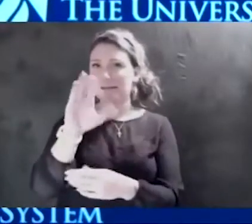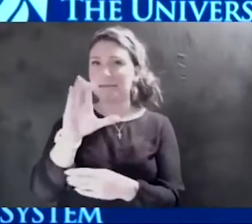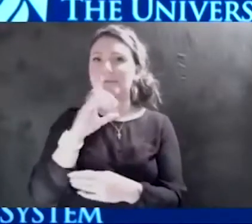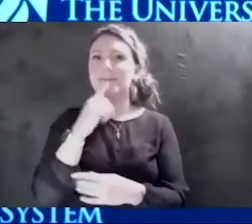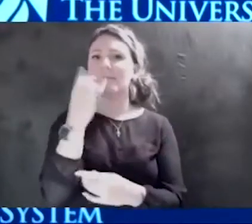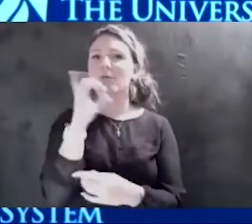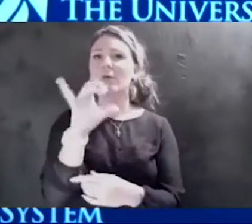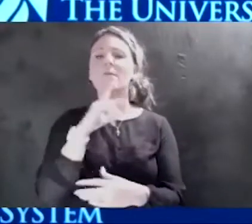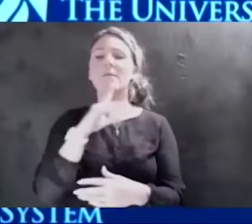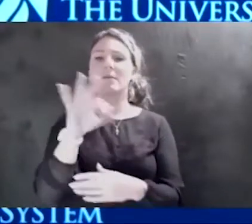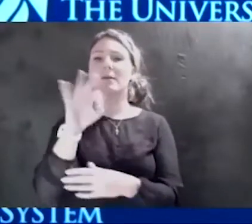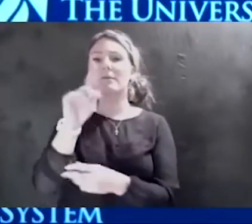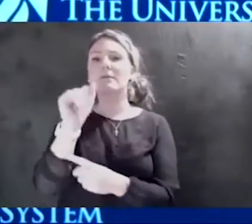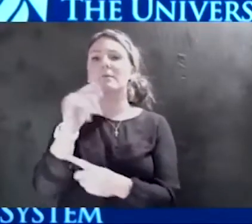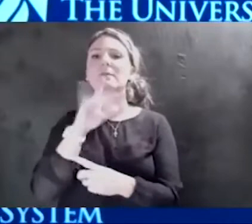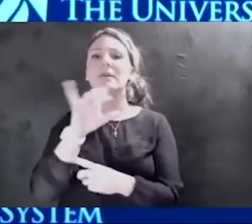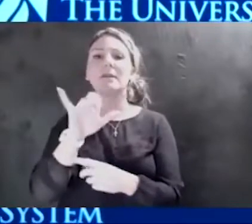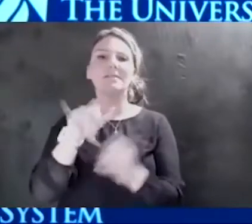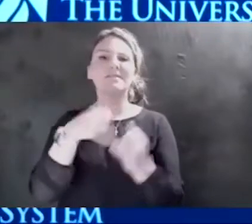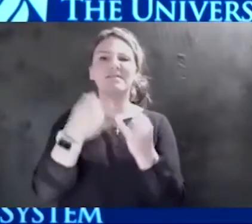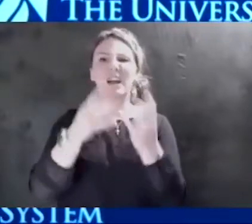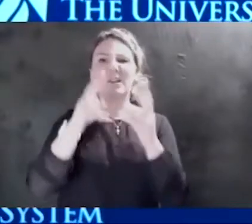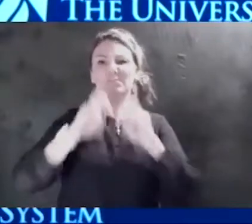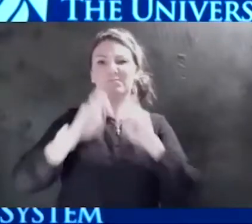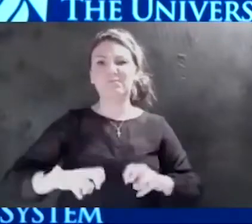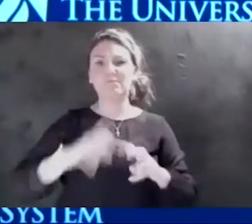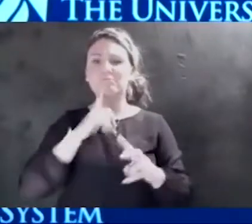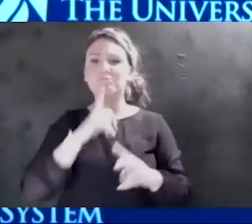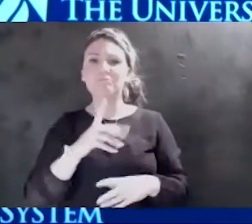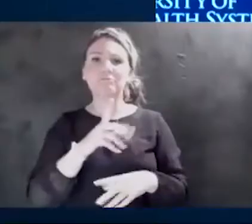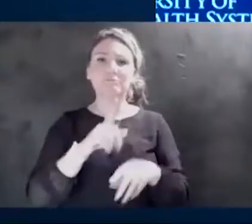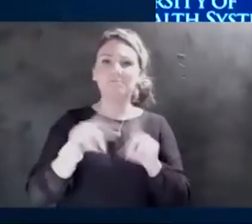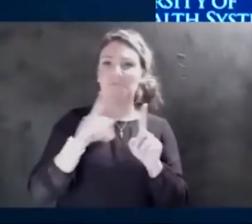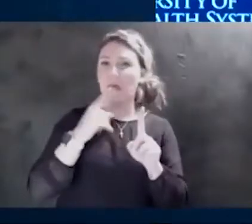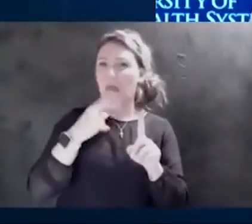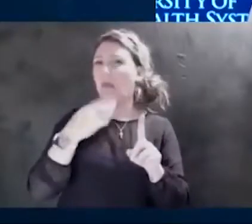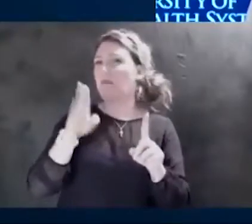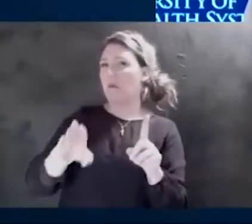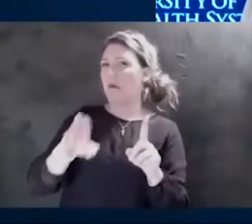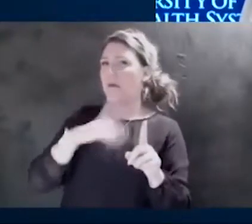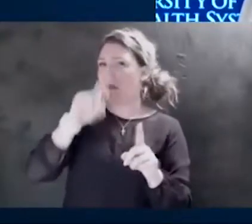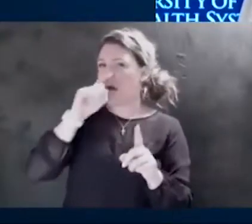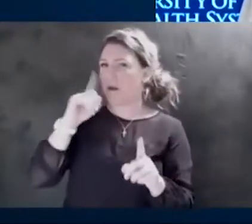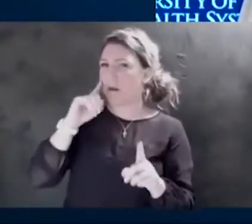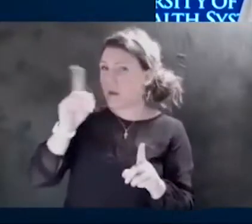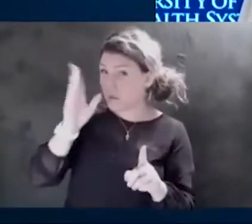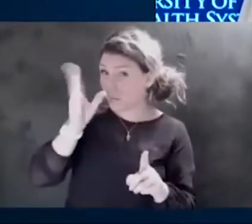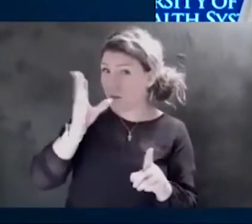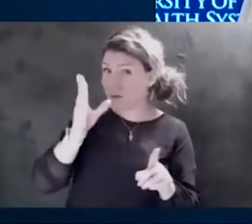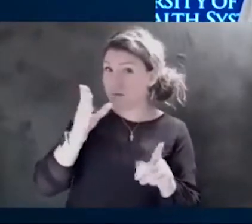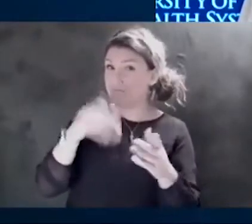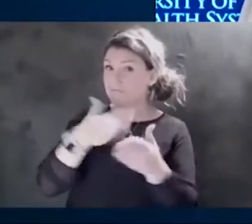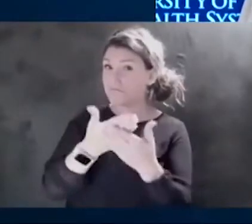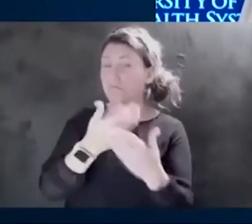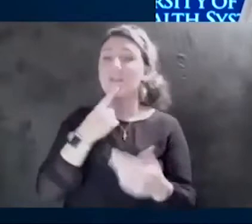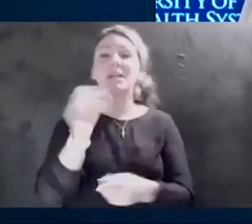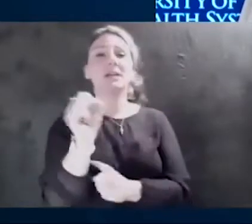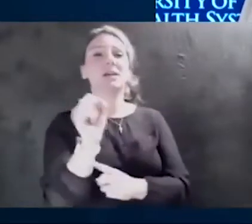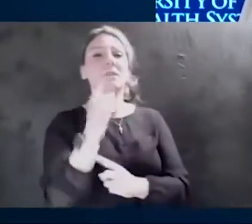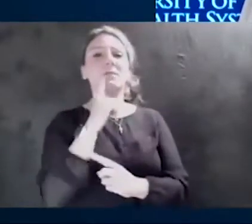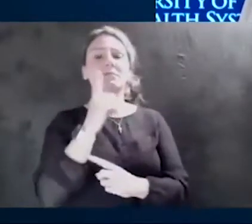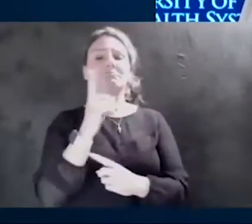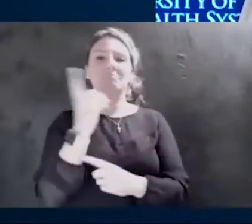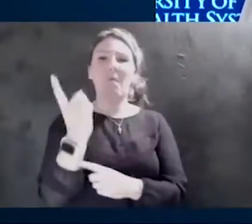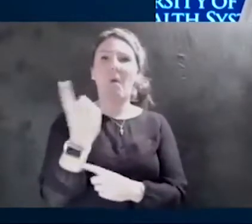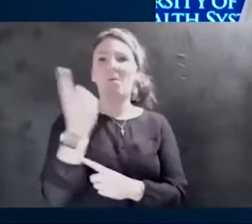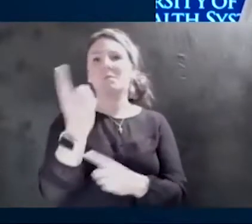final analysis. But I bet we're going to land there. What do you think? Yeah, I think we've always anticipated needing some sort of additional